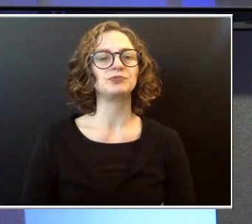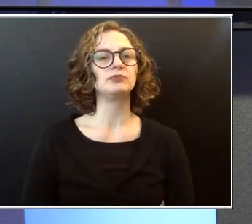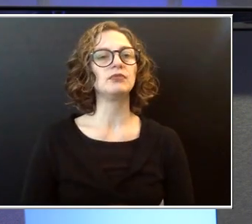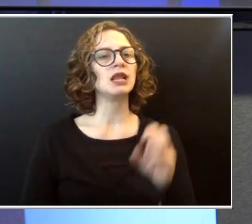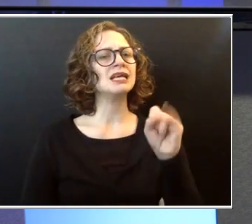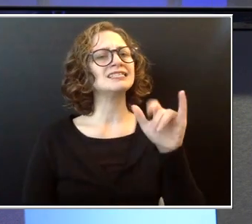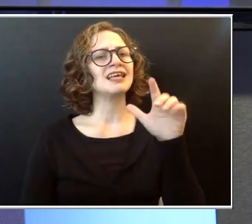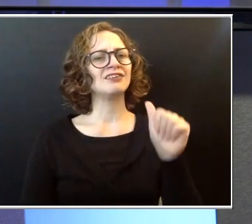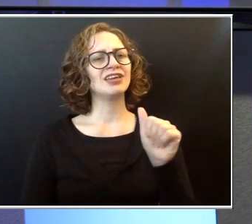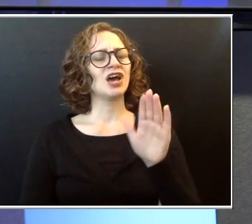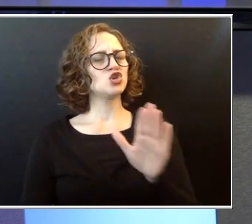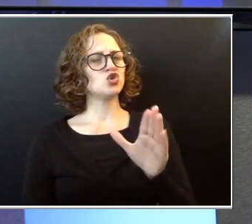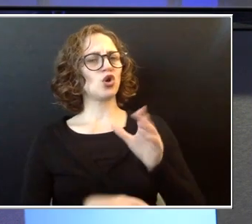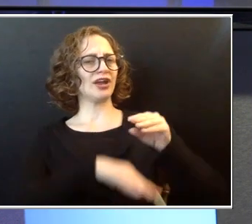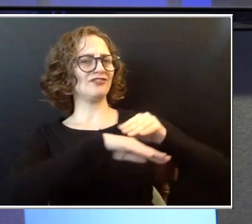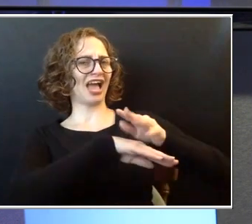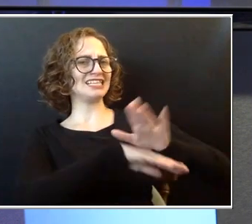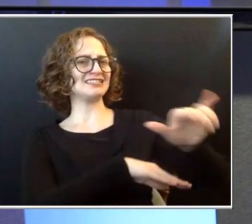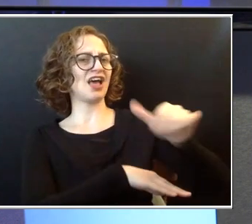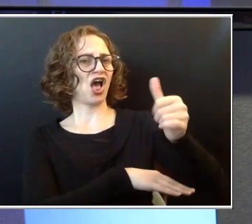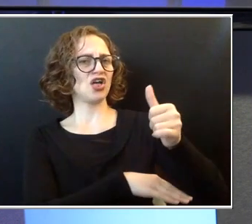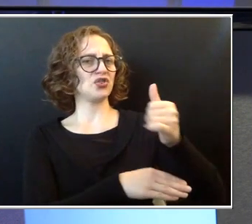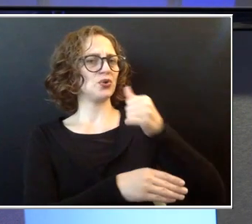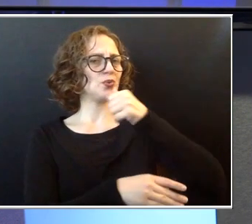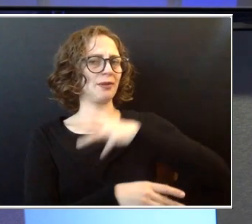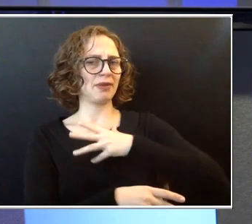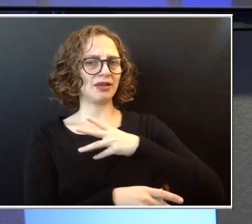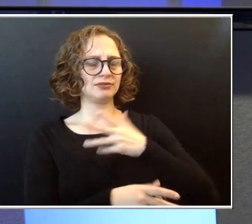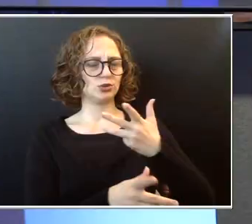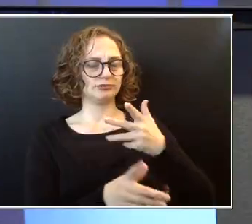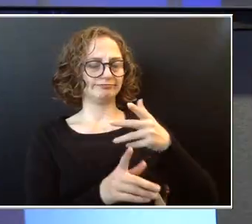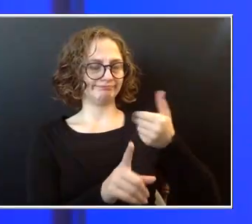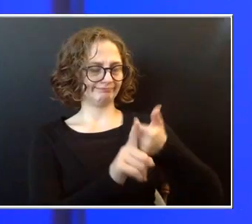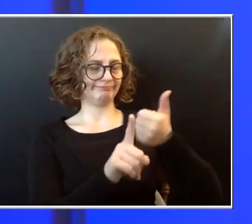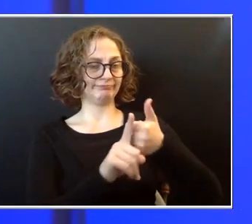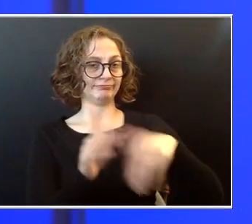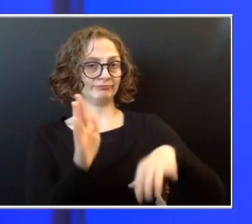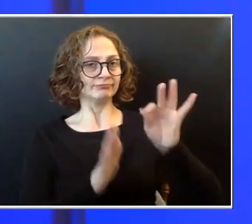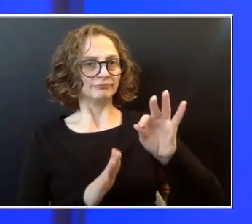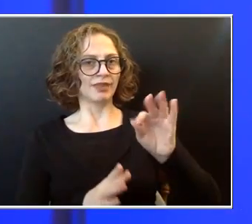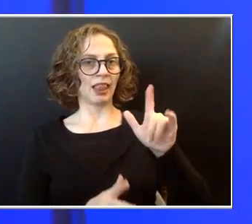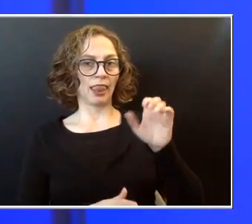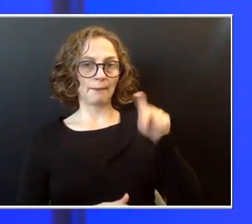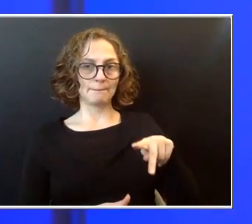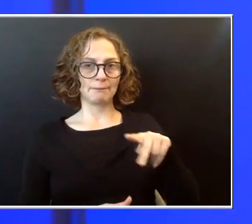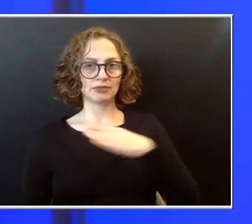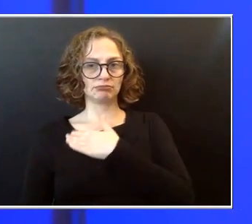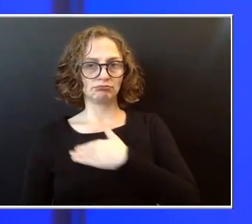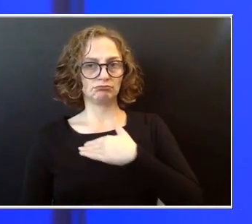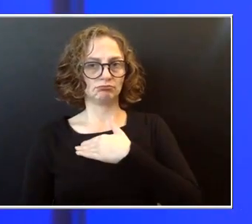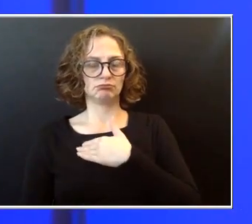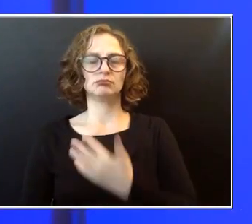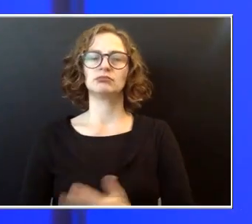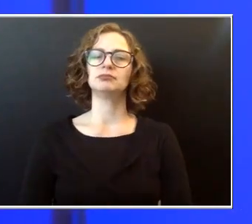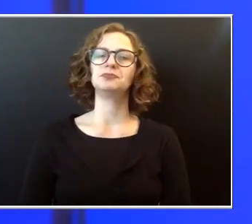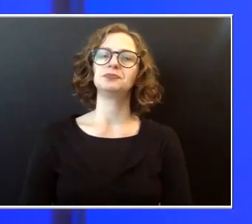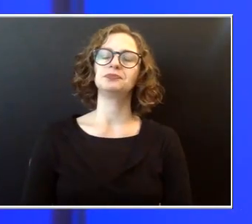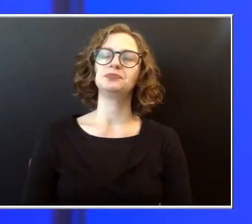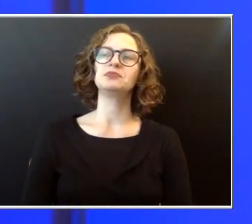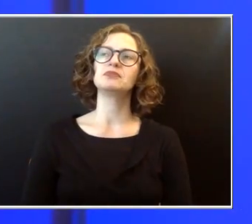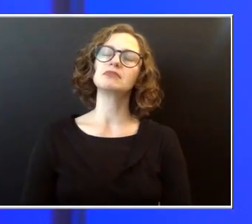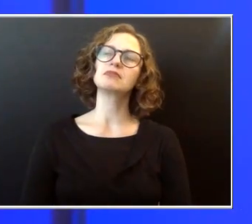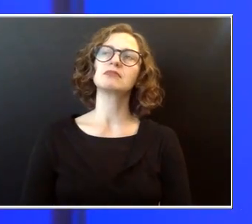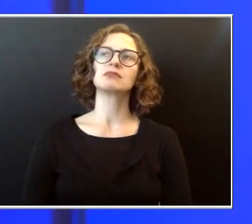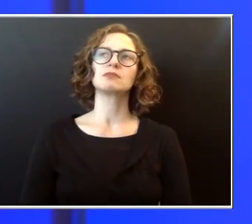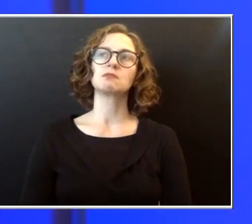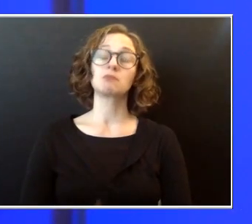during a breast self-exam? Well, excuse me. I think what I suggest